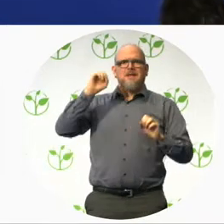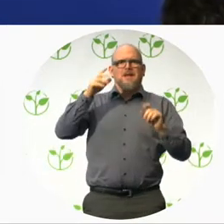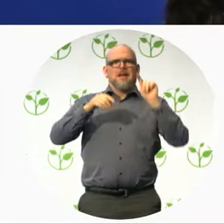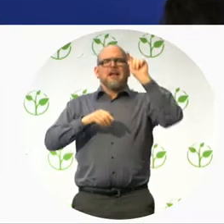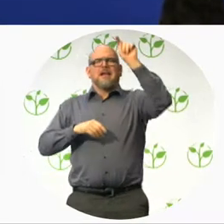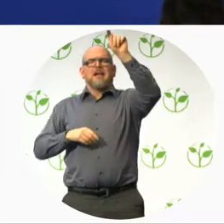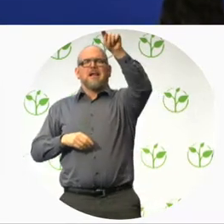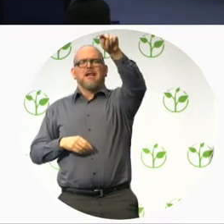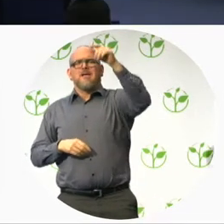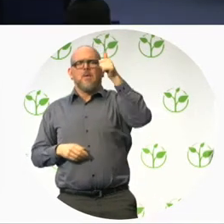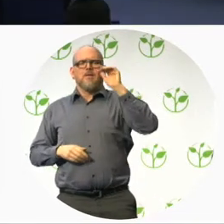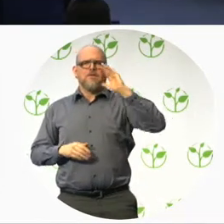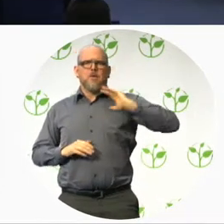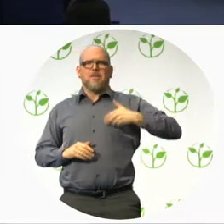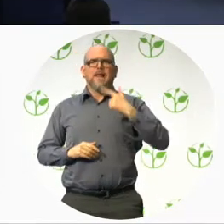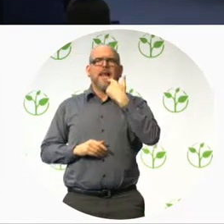in red.